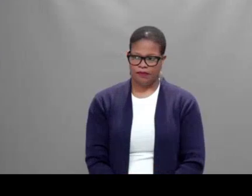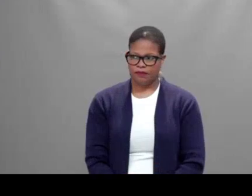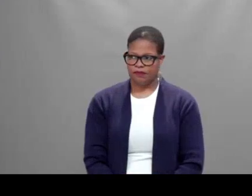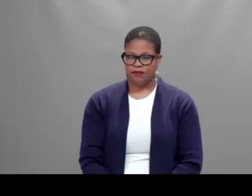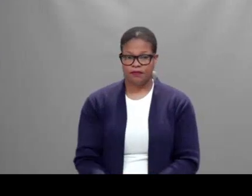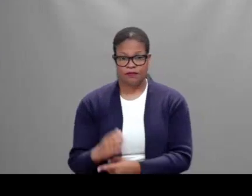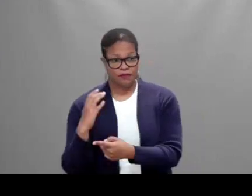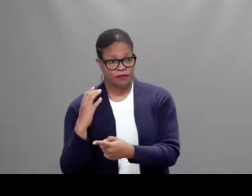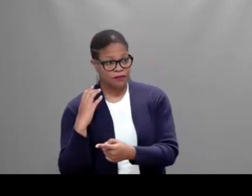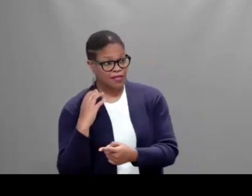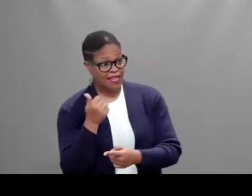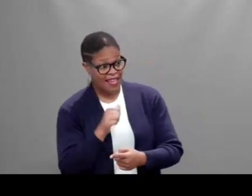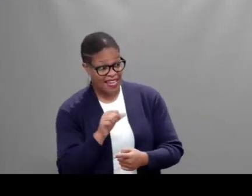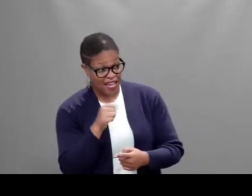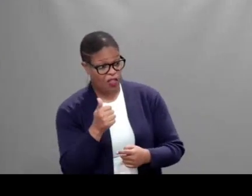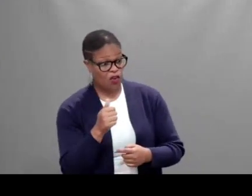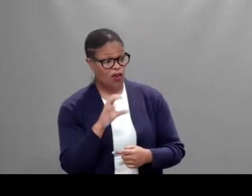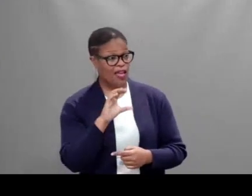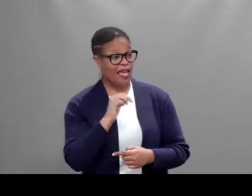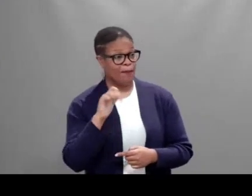Any other capital things?